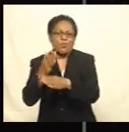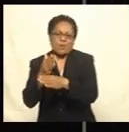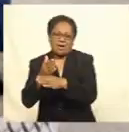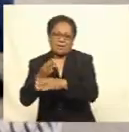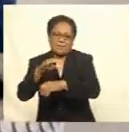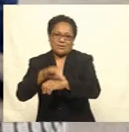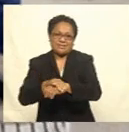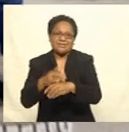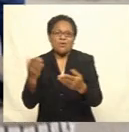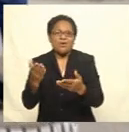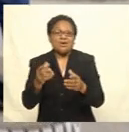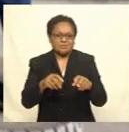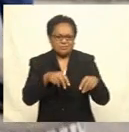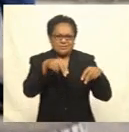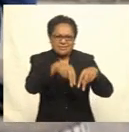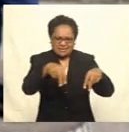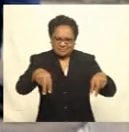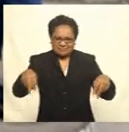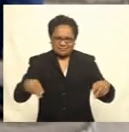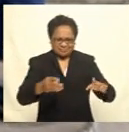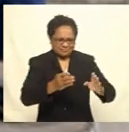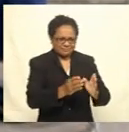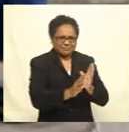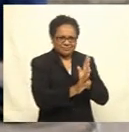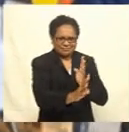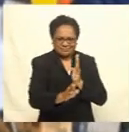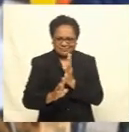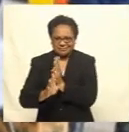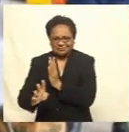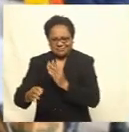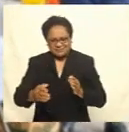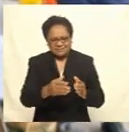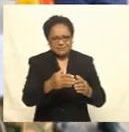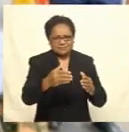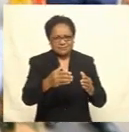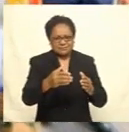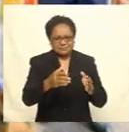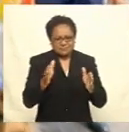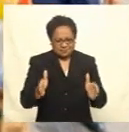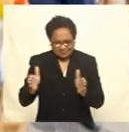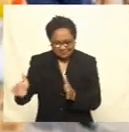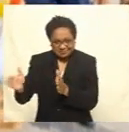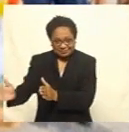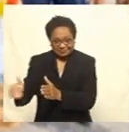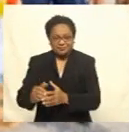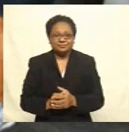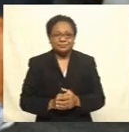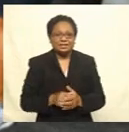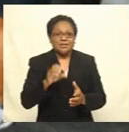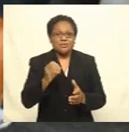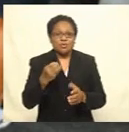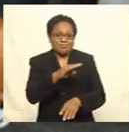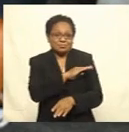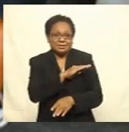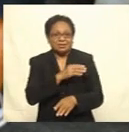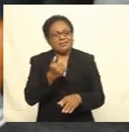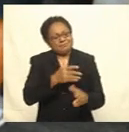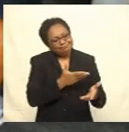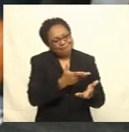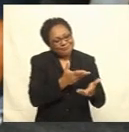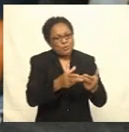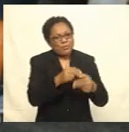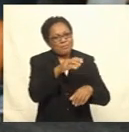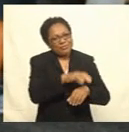borders. Bainimarama visited frontliners at checkpoints in the Central Division. The Prime Minister also had a chat with some of the men and women